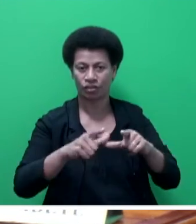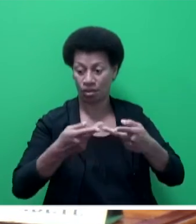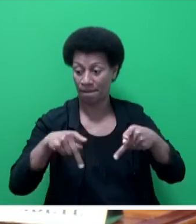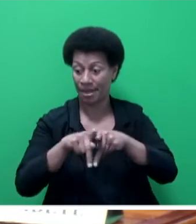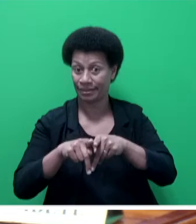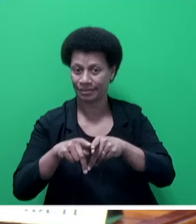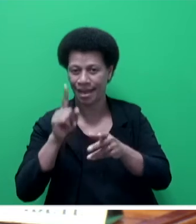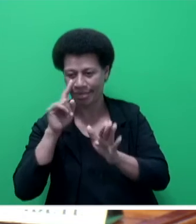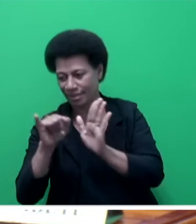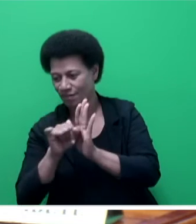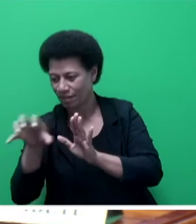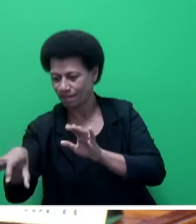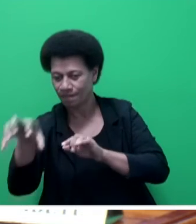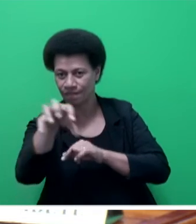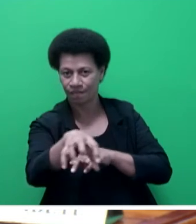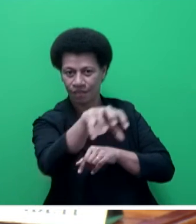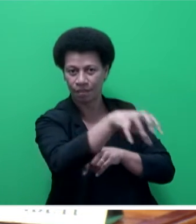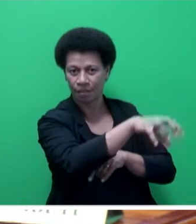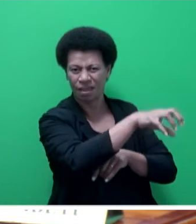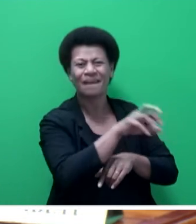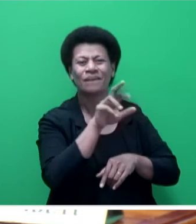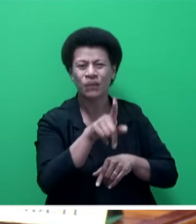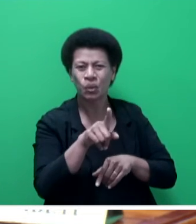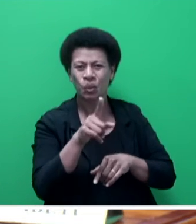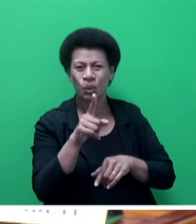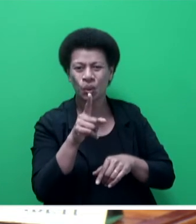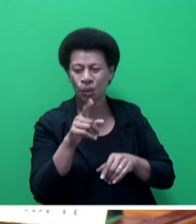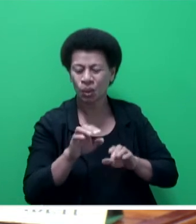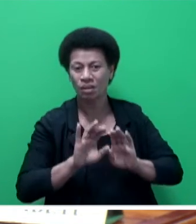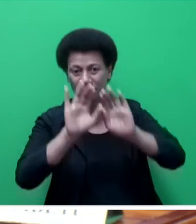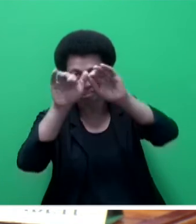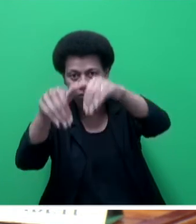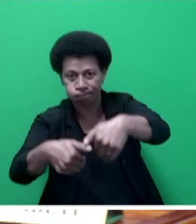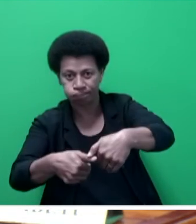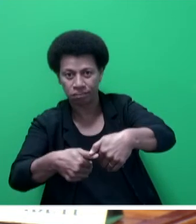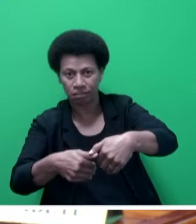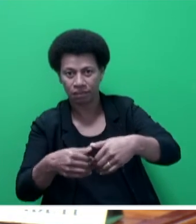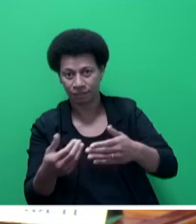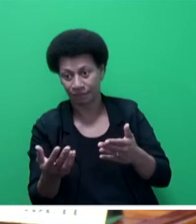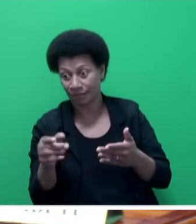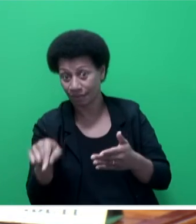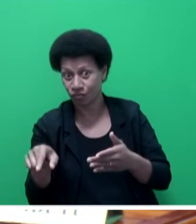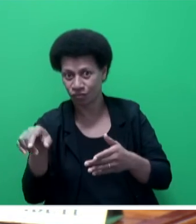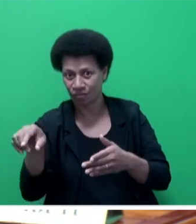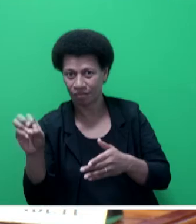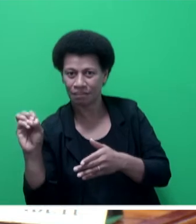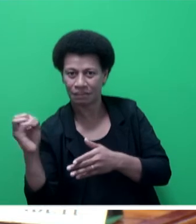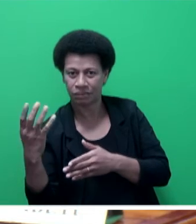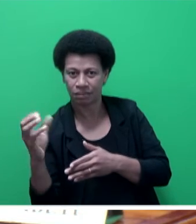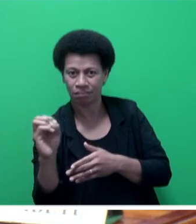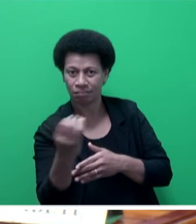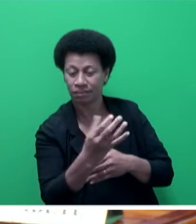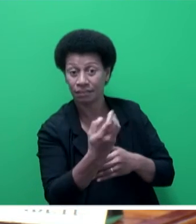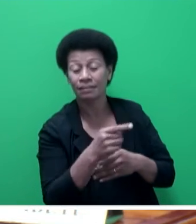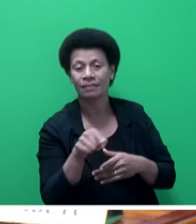been identified, given the technical aspects of the machine that we are